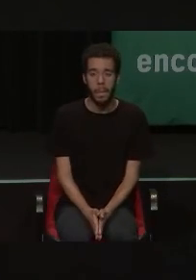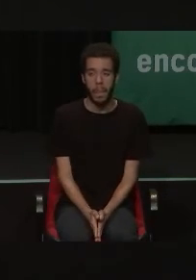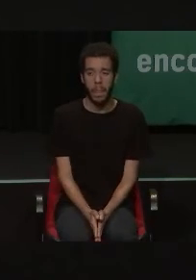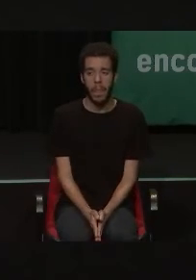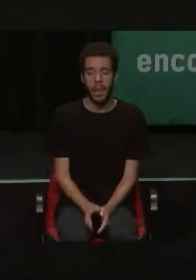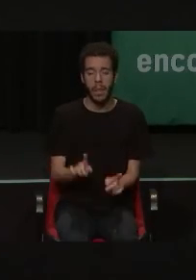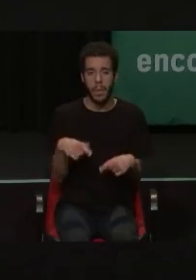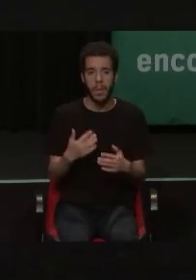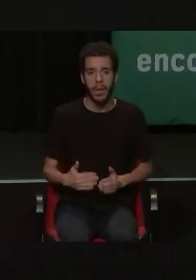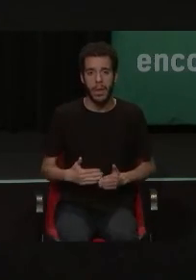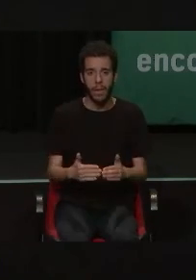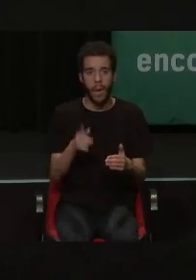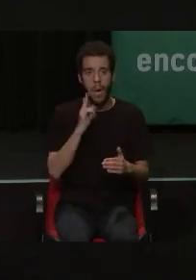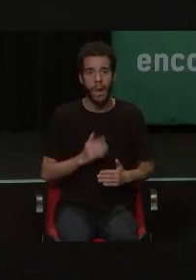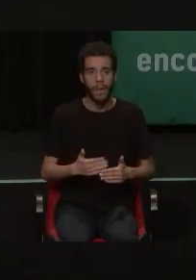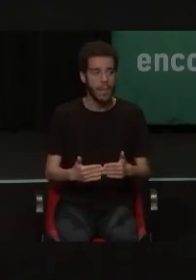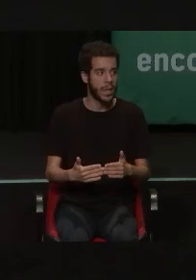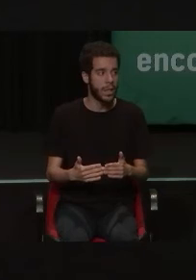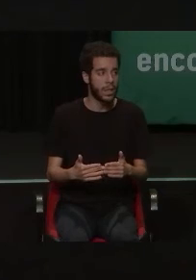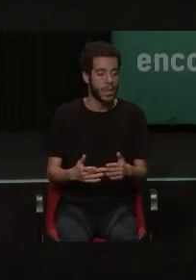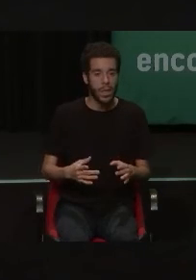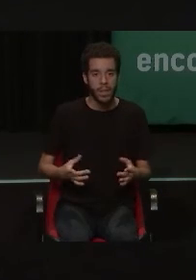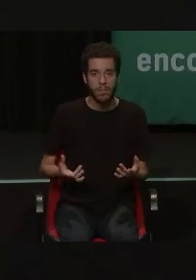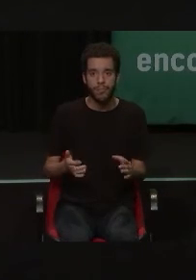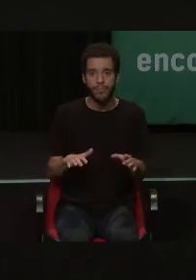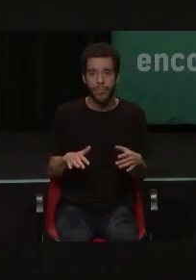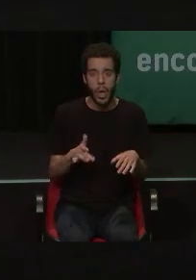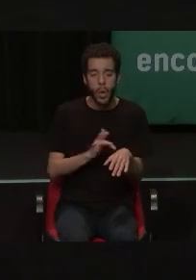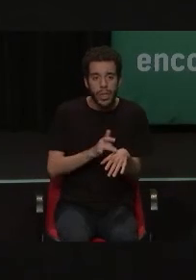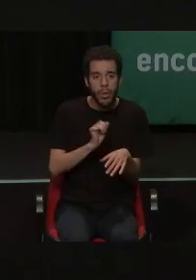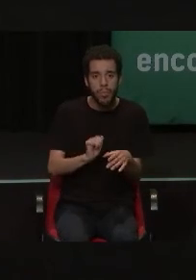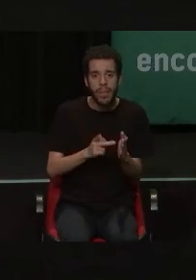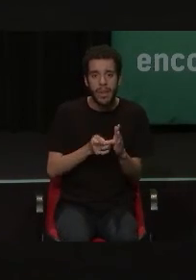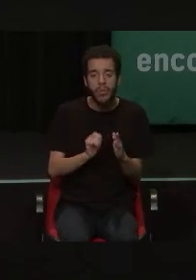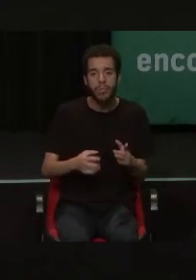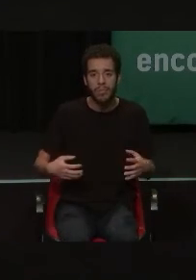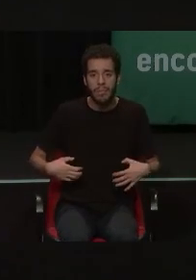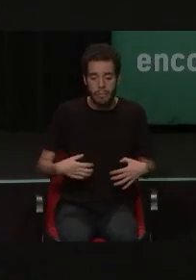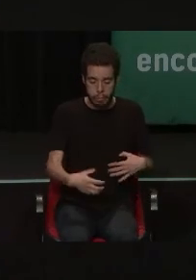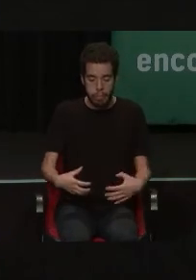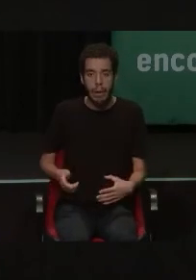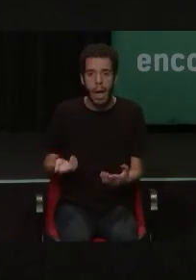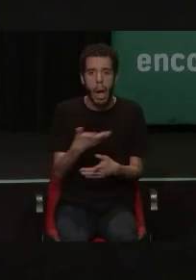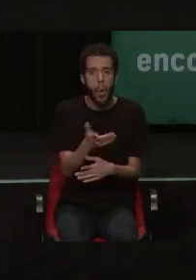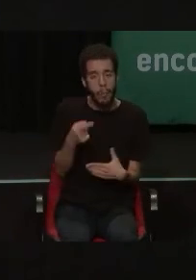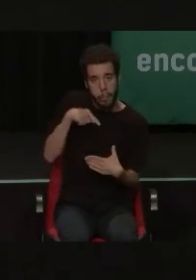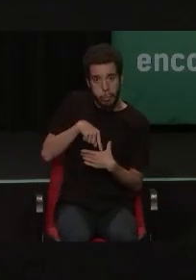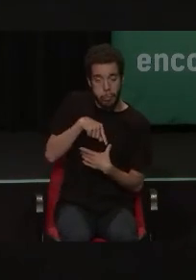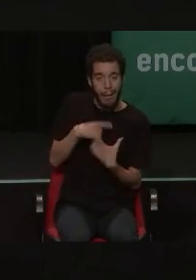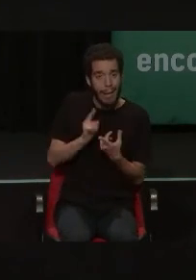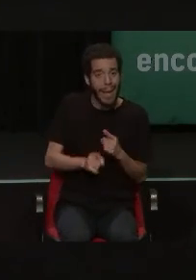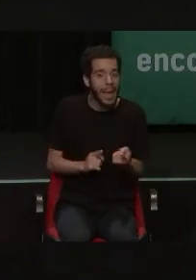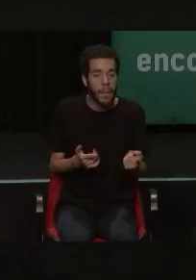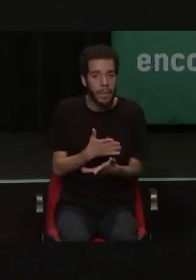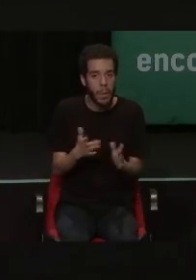hospital? And then the pregnancy. Where do you place the sensor on the pregnant